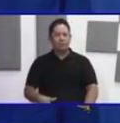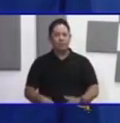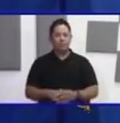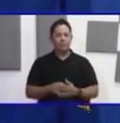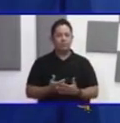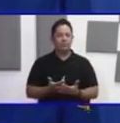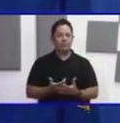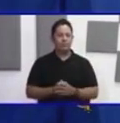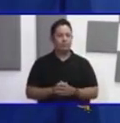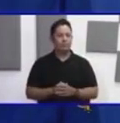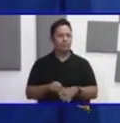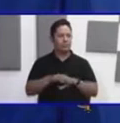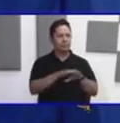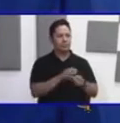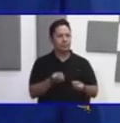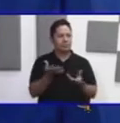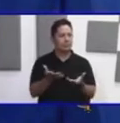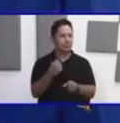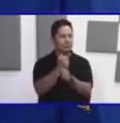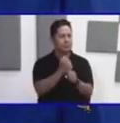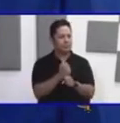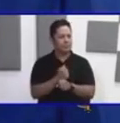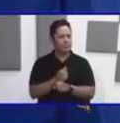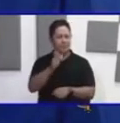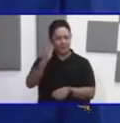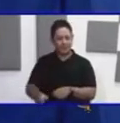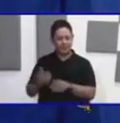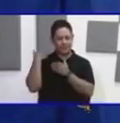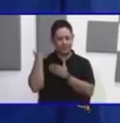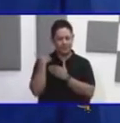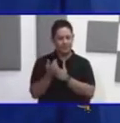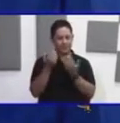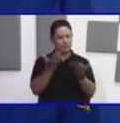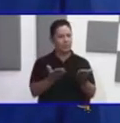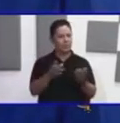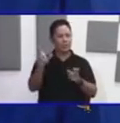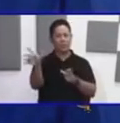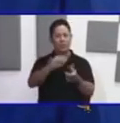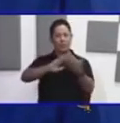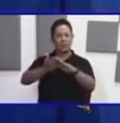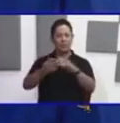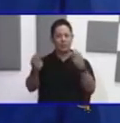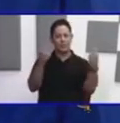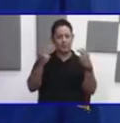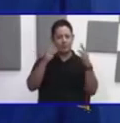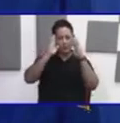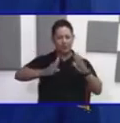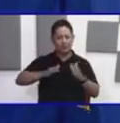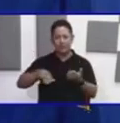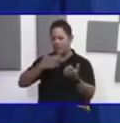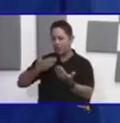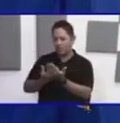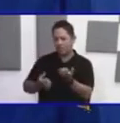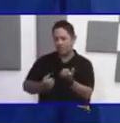So I want to give the word to our deputy. Señor diputado, la comunidad te escucha. Muchas gracias por el apoyo con el modelo nuestro